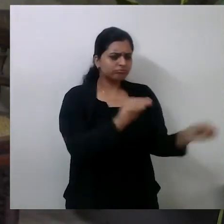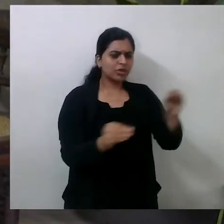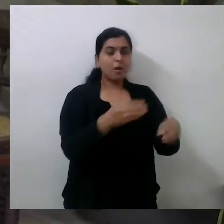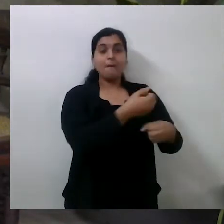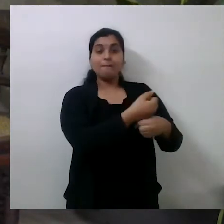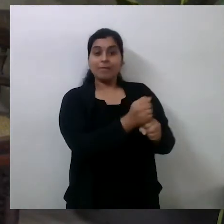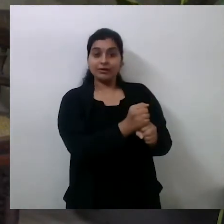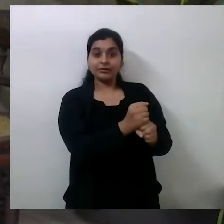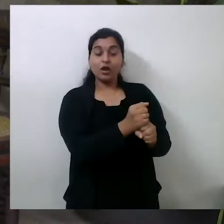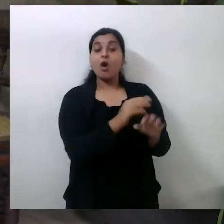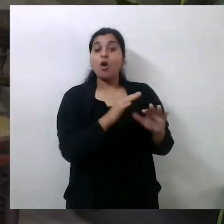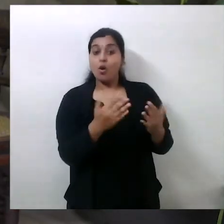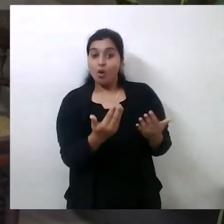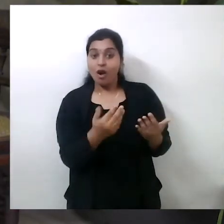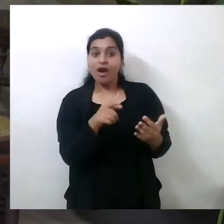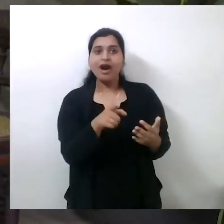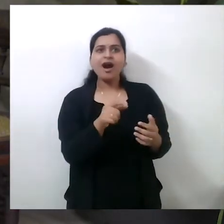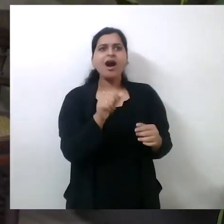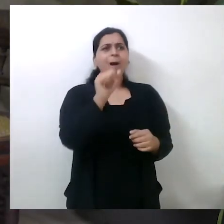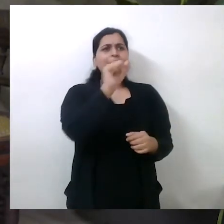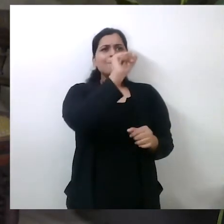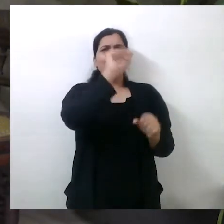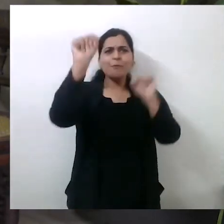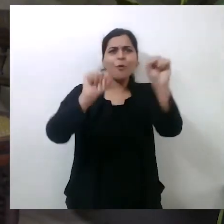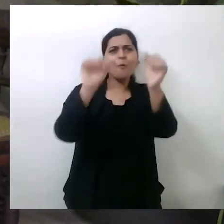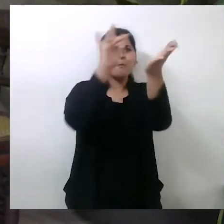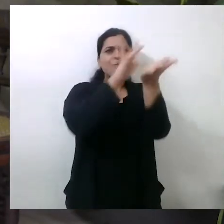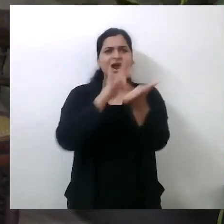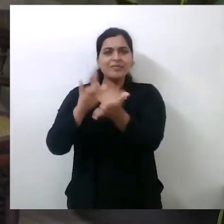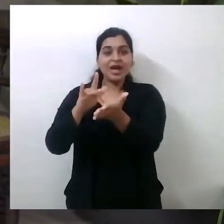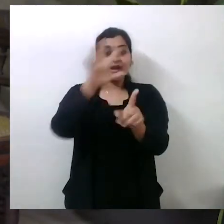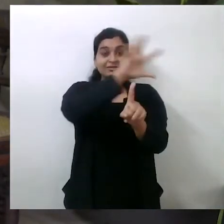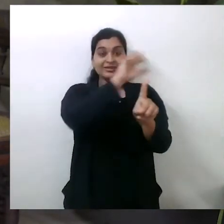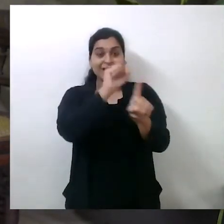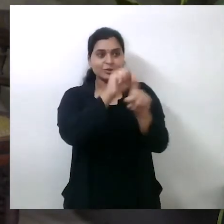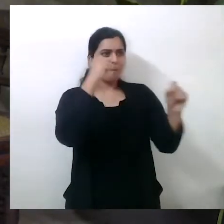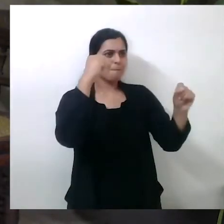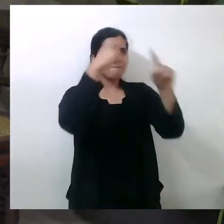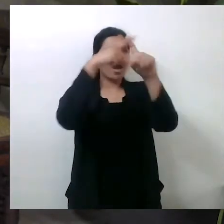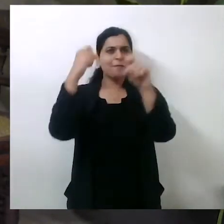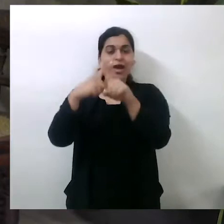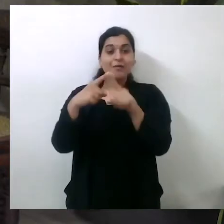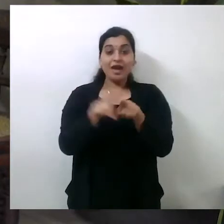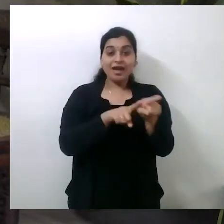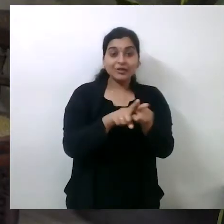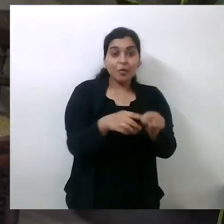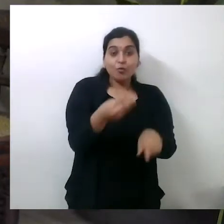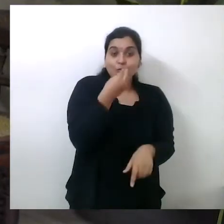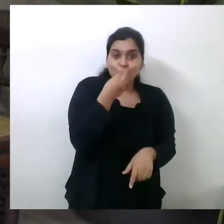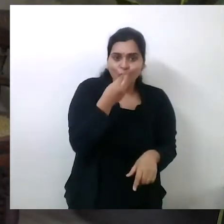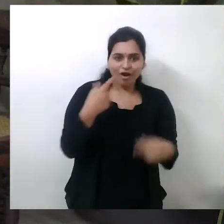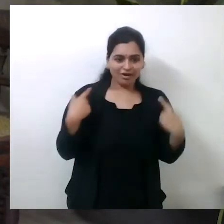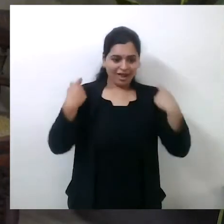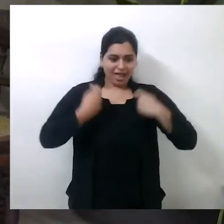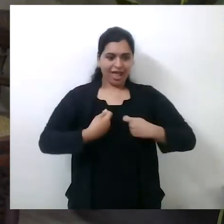And again, it would be influenced by cultural habits. So if you ate in a particular way or addressed an audience in a particular